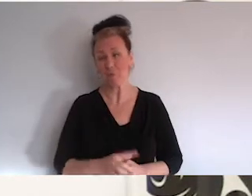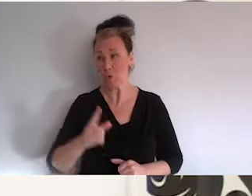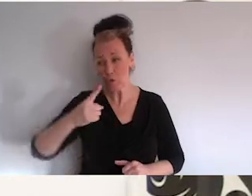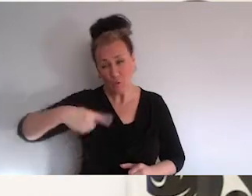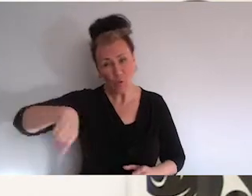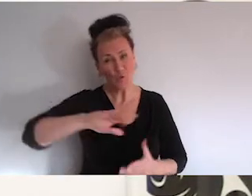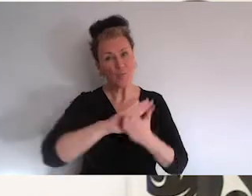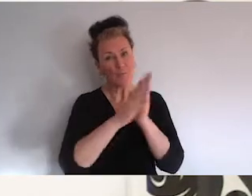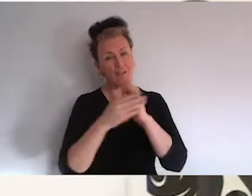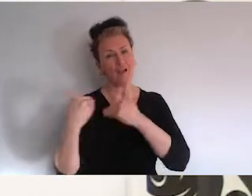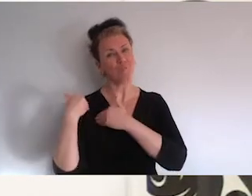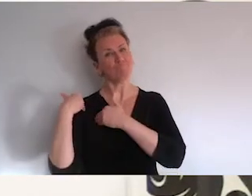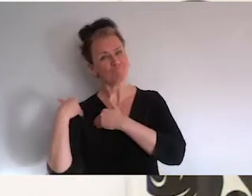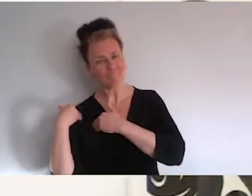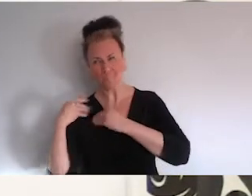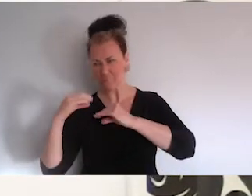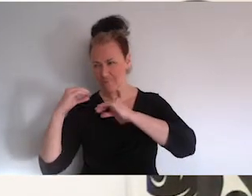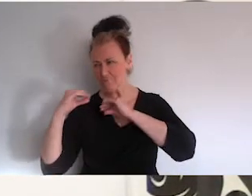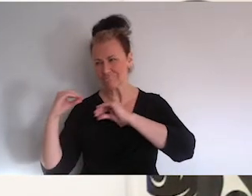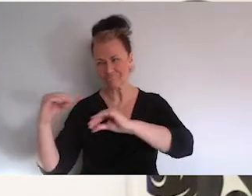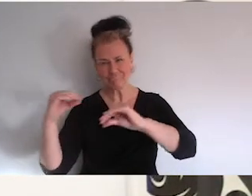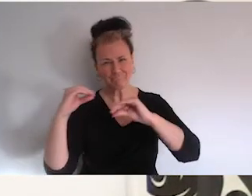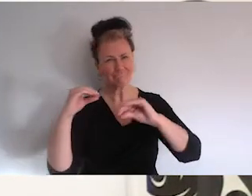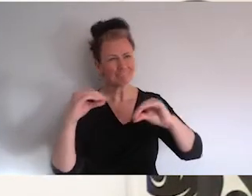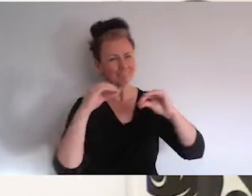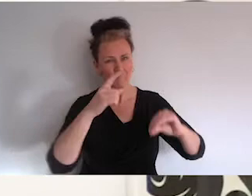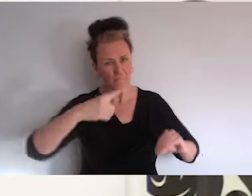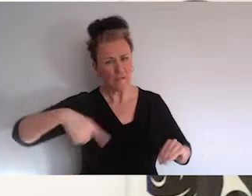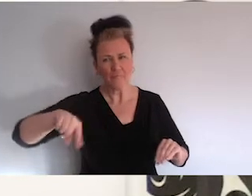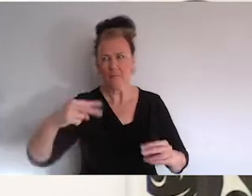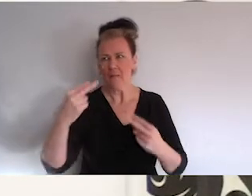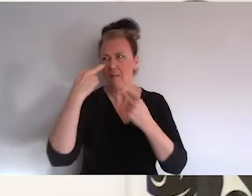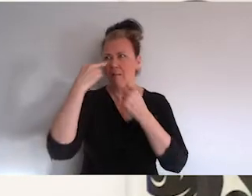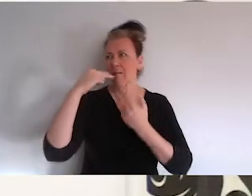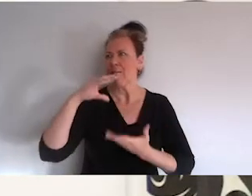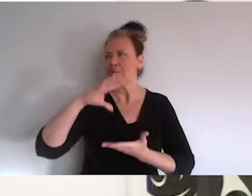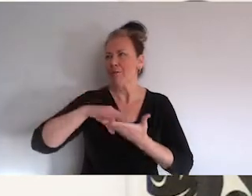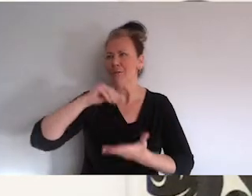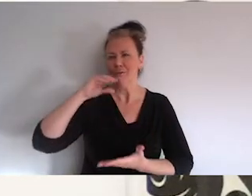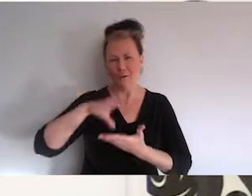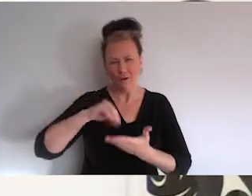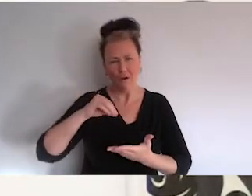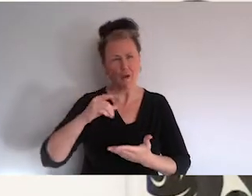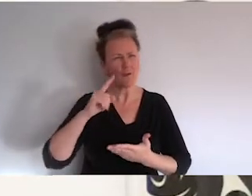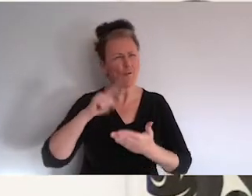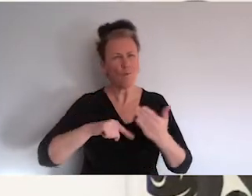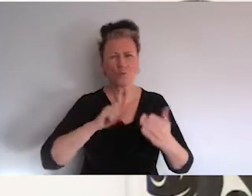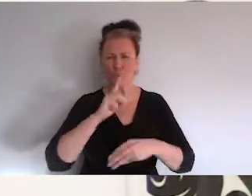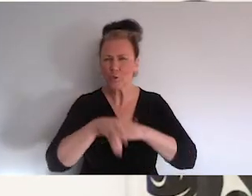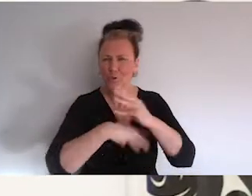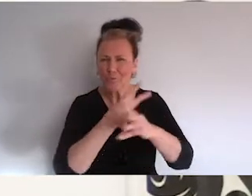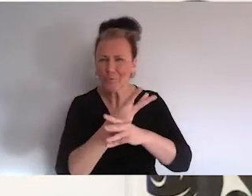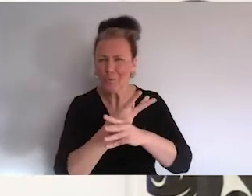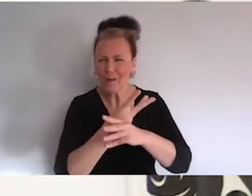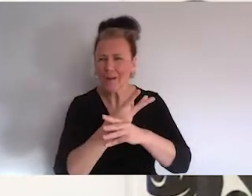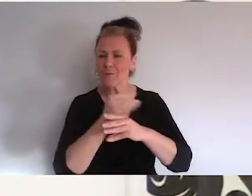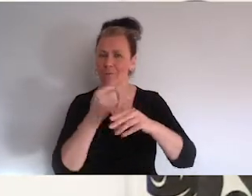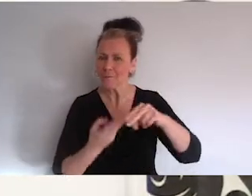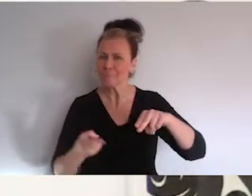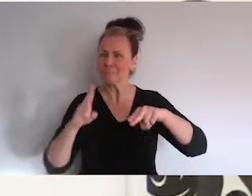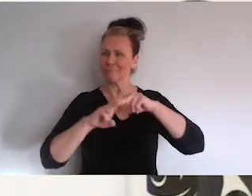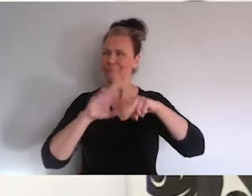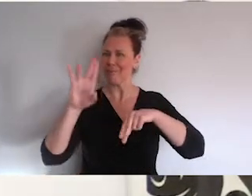who are responsible for guiding everyone else's understanding of reality so that they